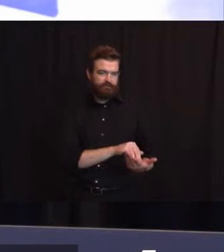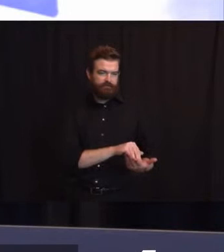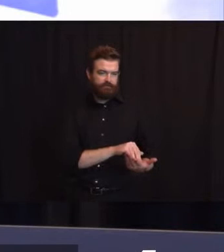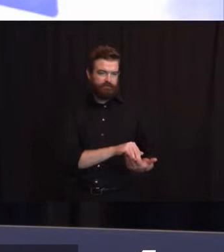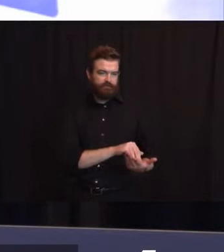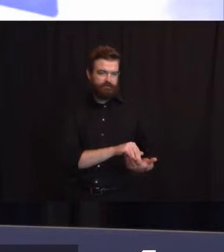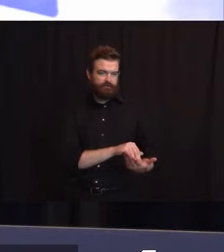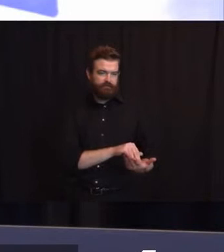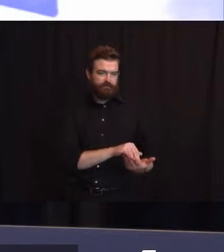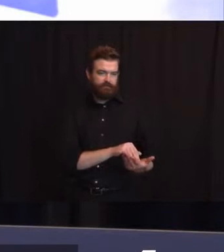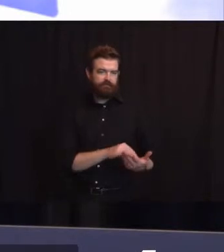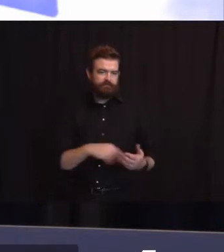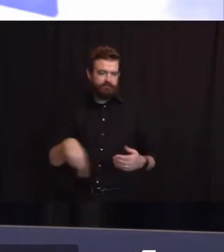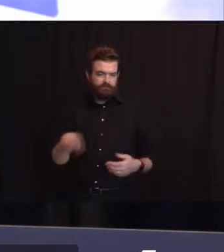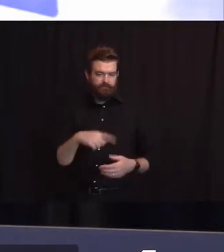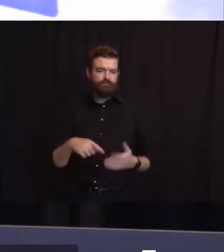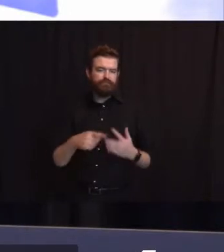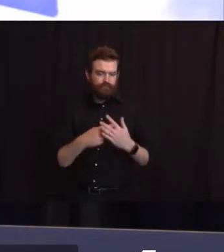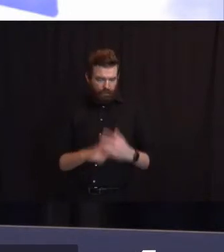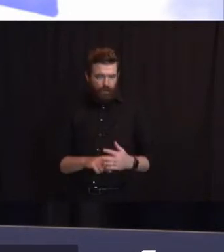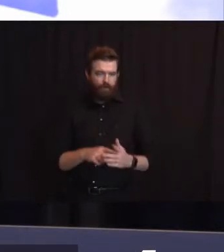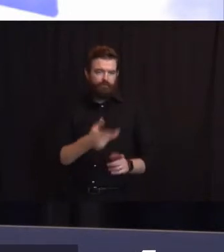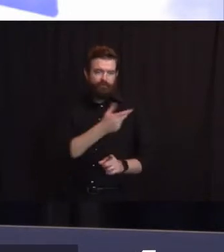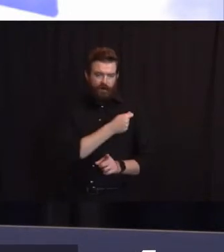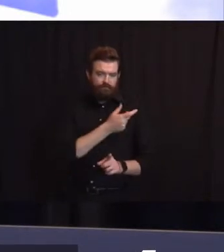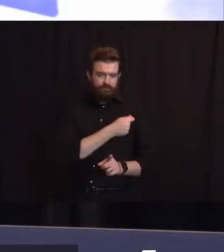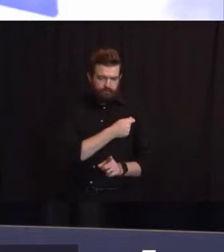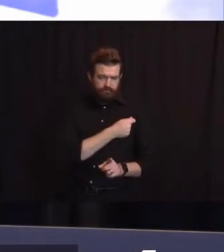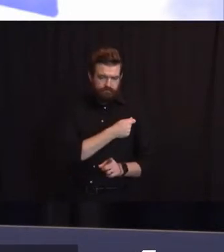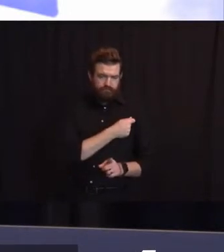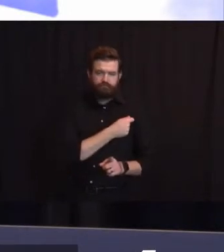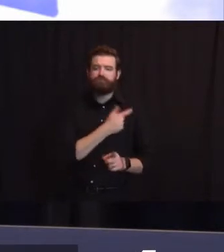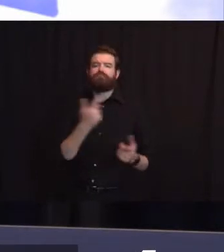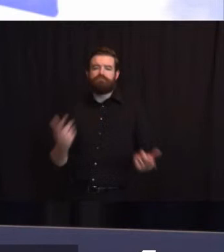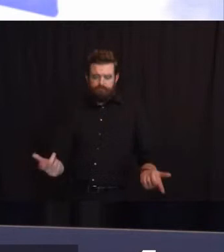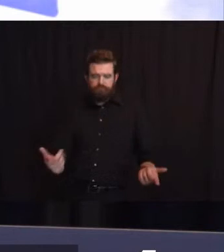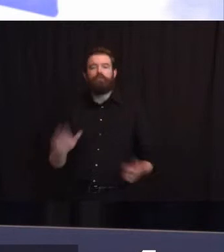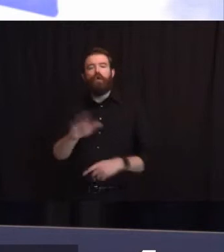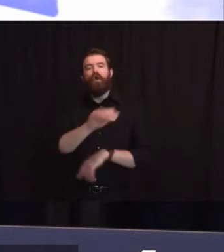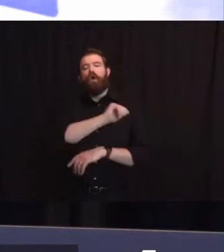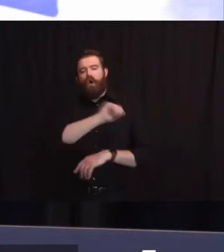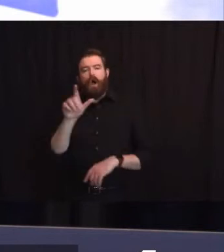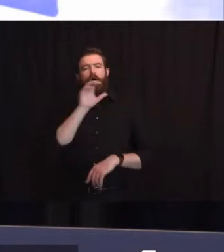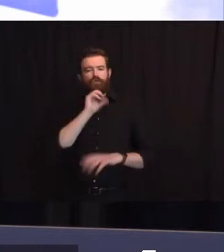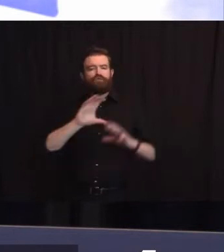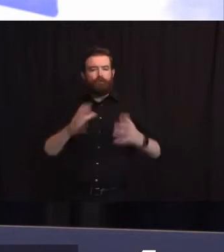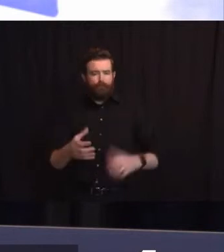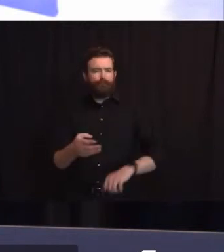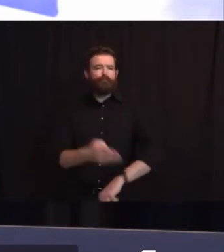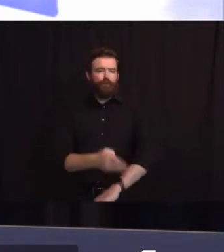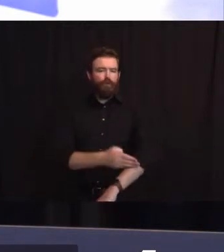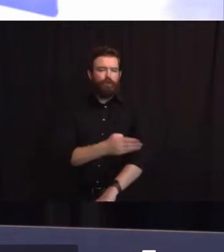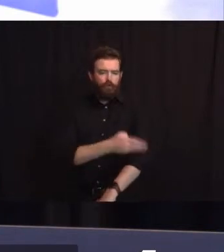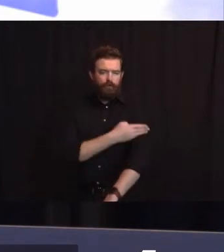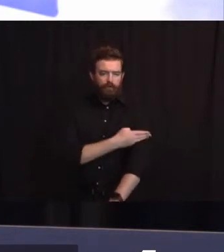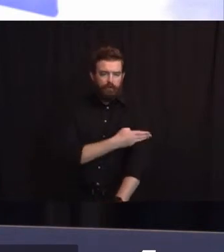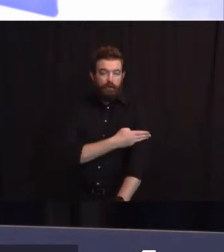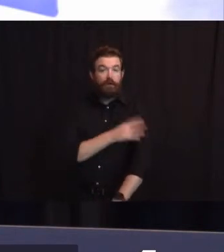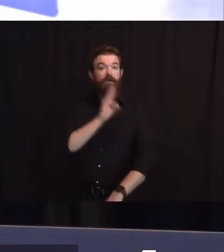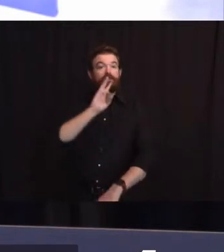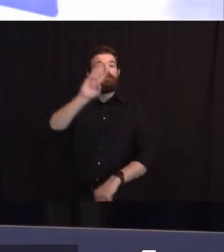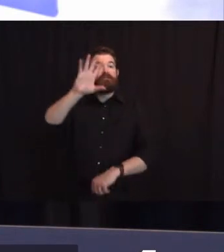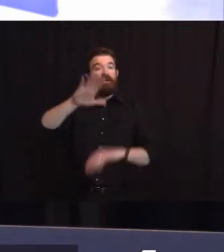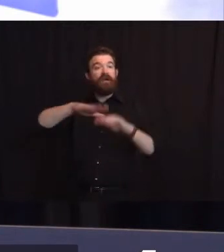vaccinations. We're seeing progress among all age groups, with 86% of those over 65 and